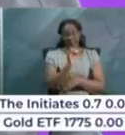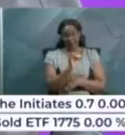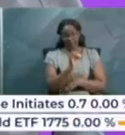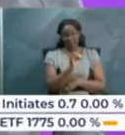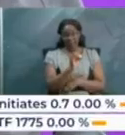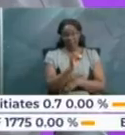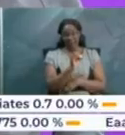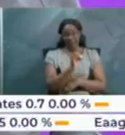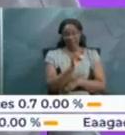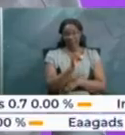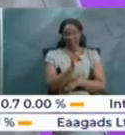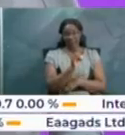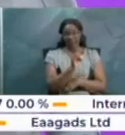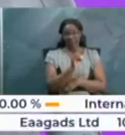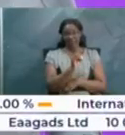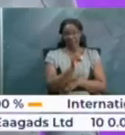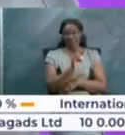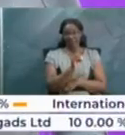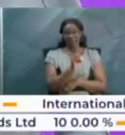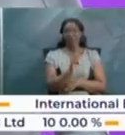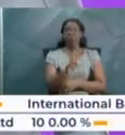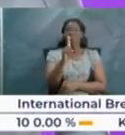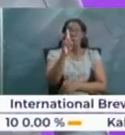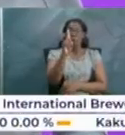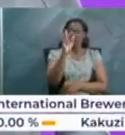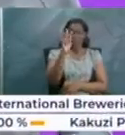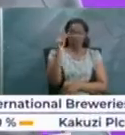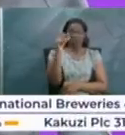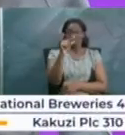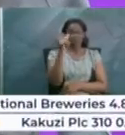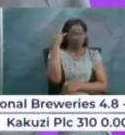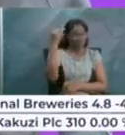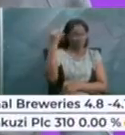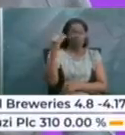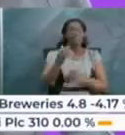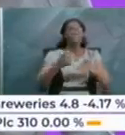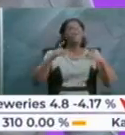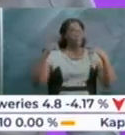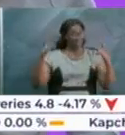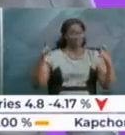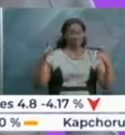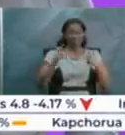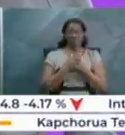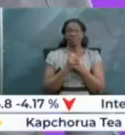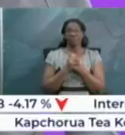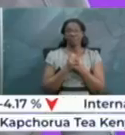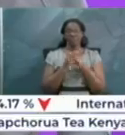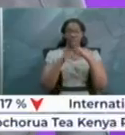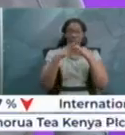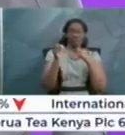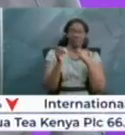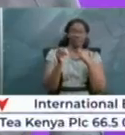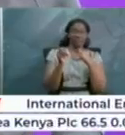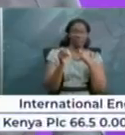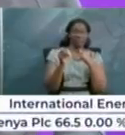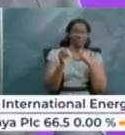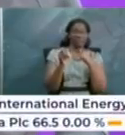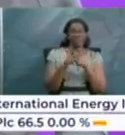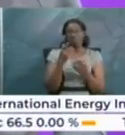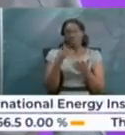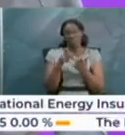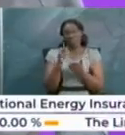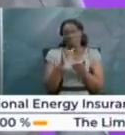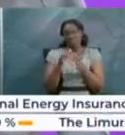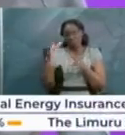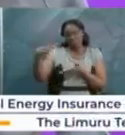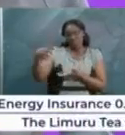This is actually 1 shillings. kg. 1 kg. So you can imagine how big 1 kg is for 750 Kenyan shillings. And you know, if you're trying to buy that in a supermarket,